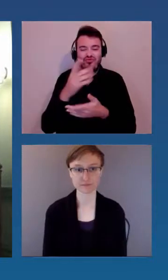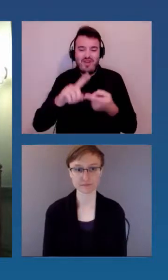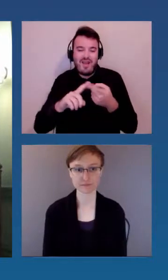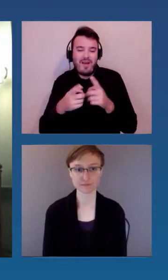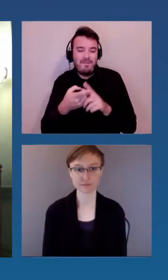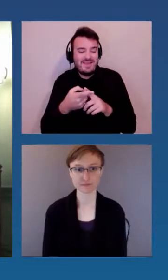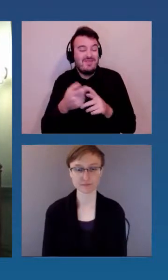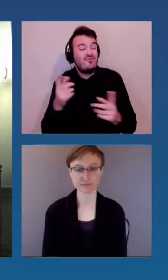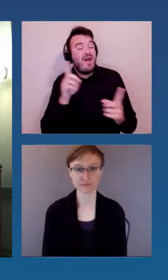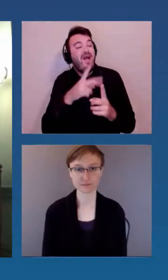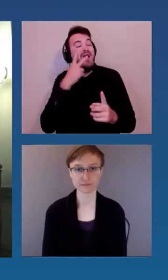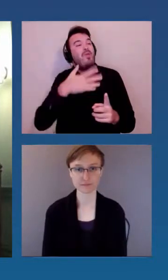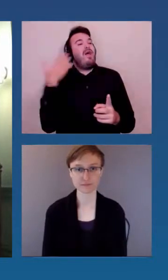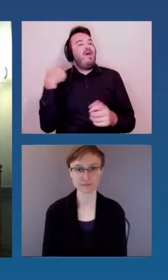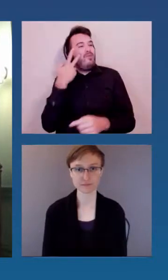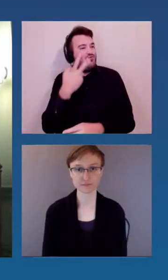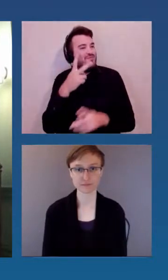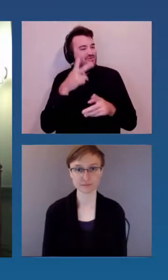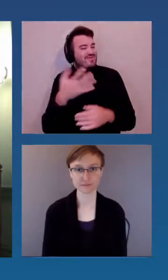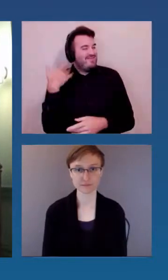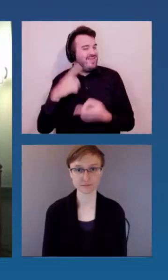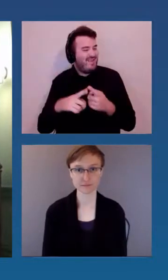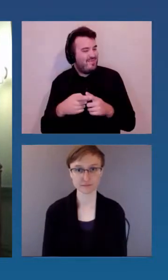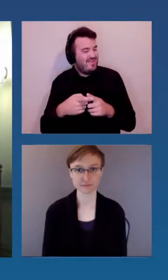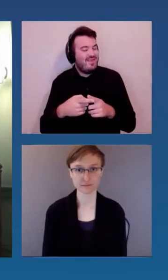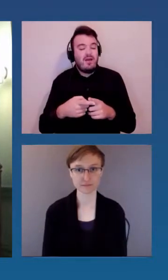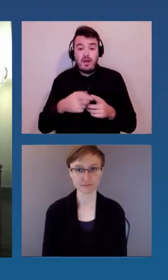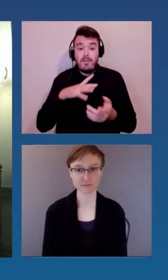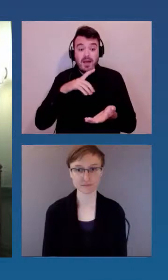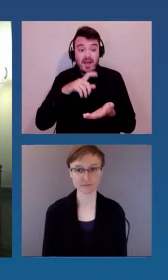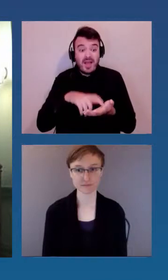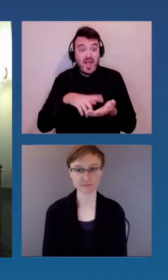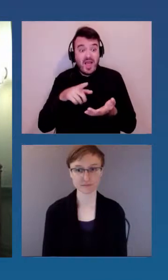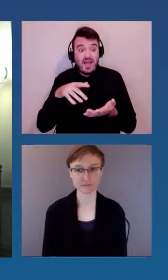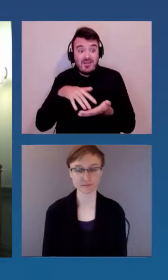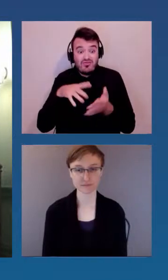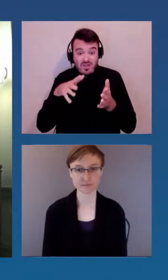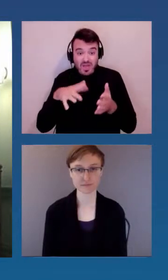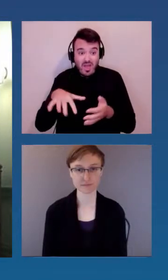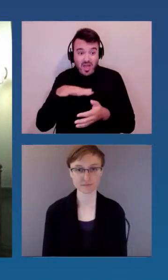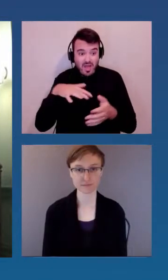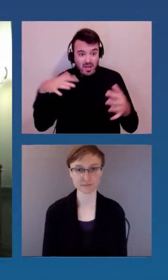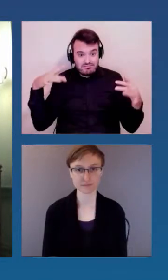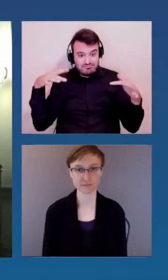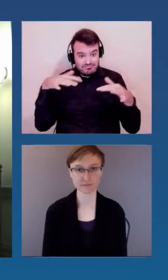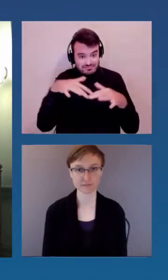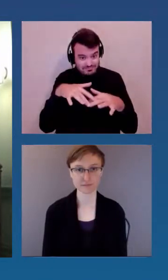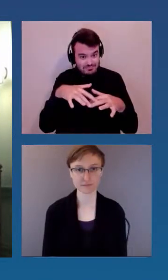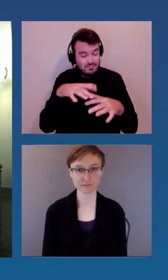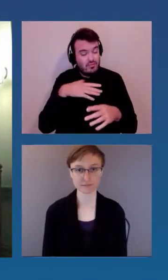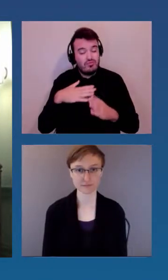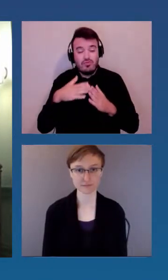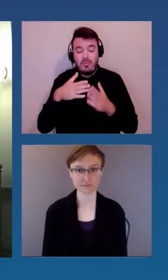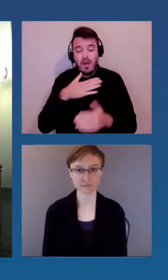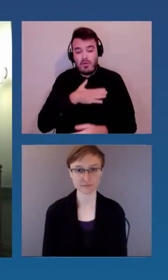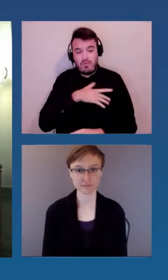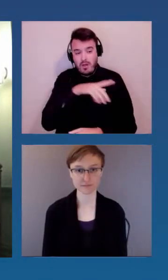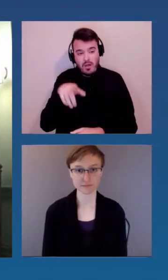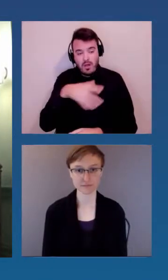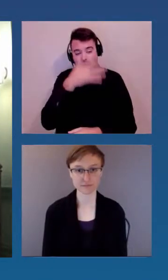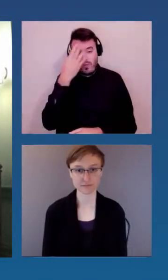camarades. Toutefois, lorsque les étudiants se rassemblent, nous leur demandons de ne pas oublier d'être